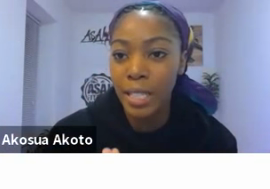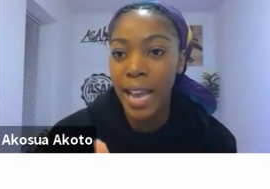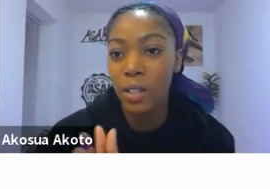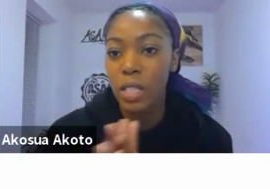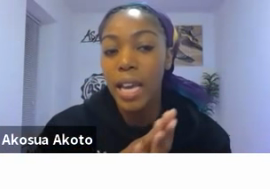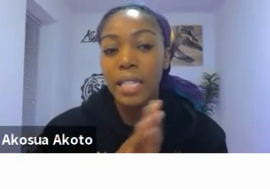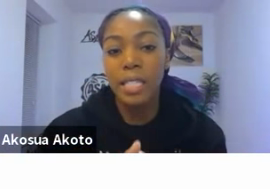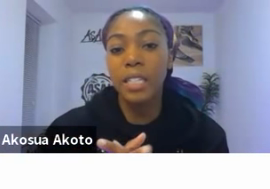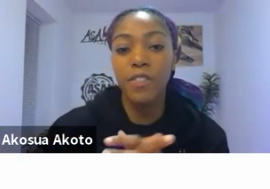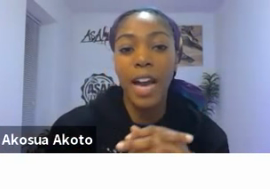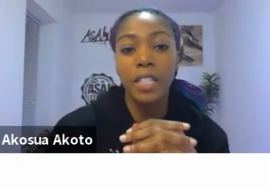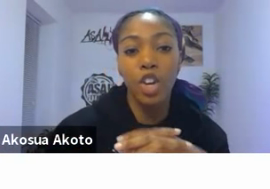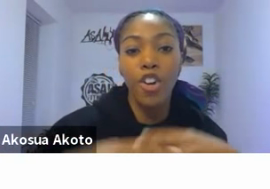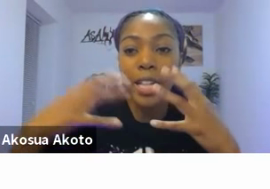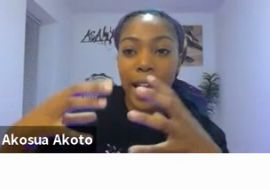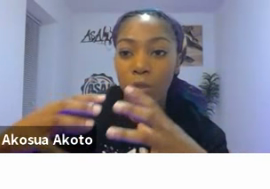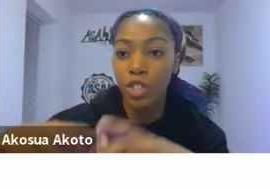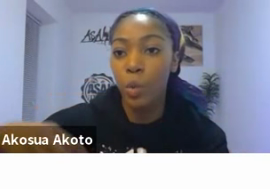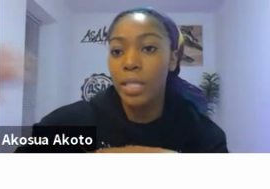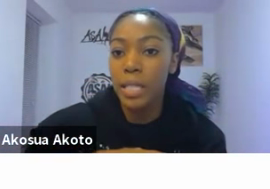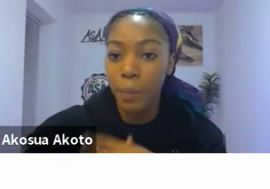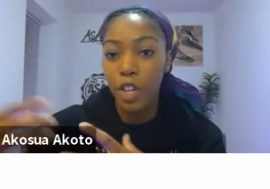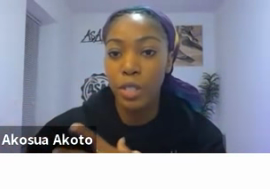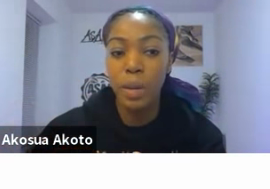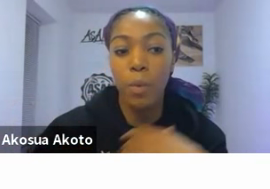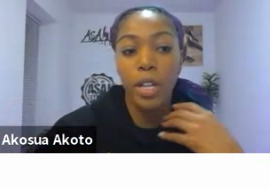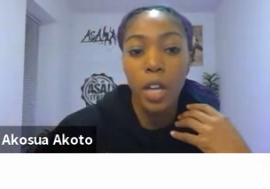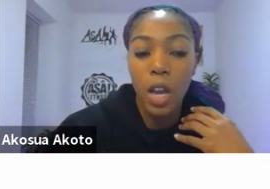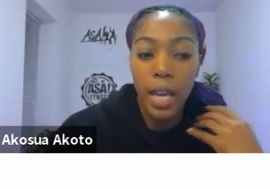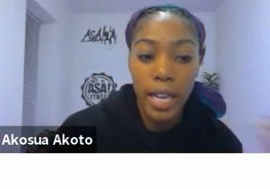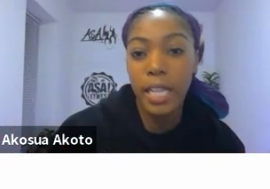these breakdowns, it signifies her encounter with something or